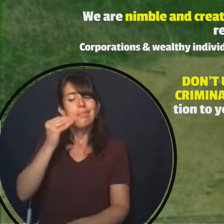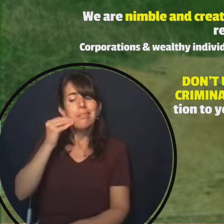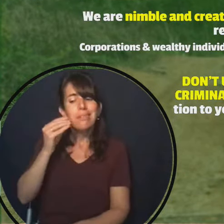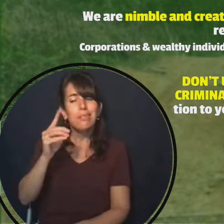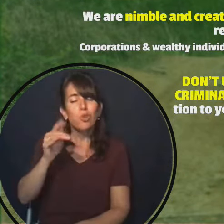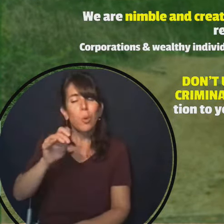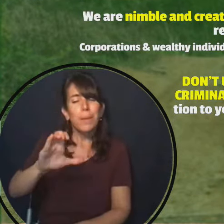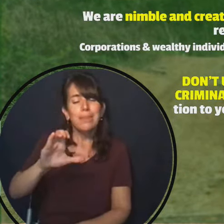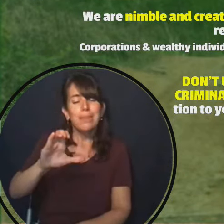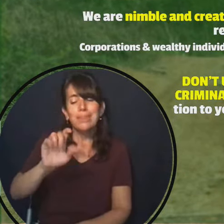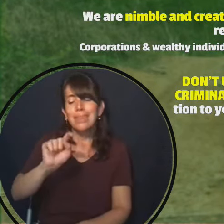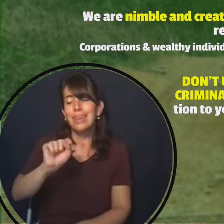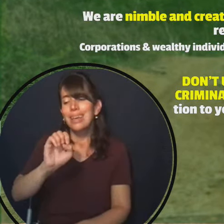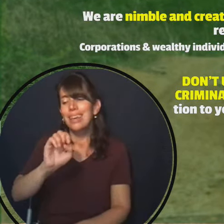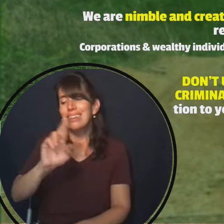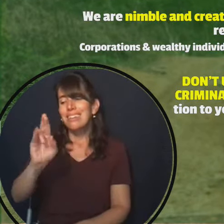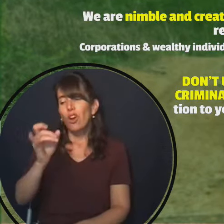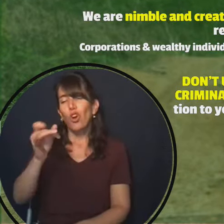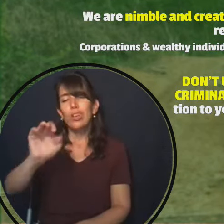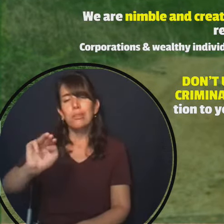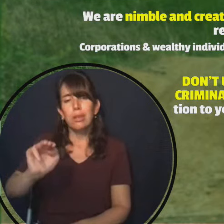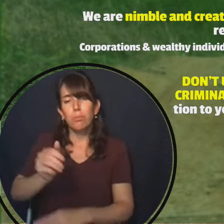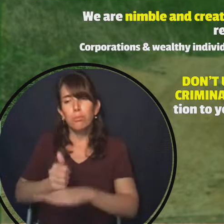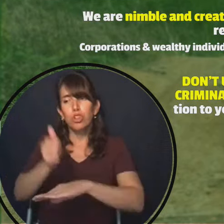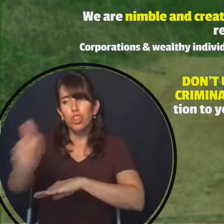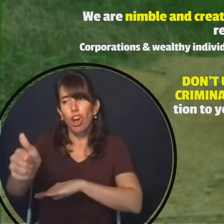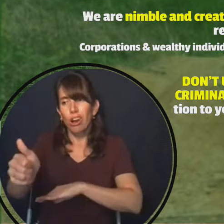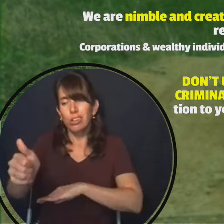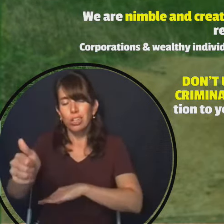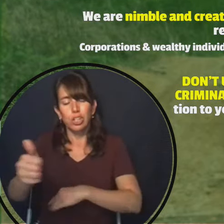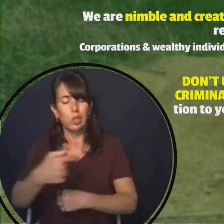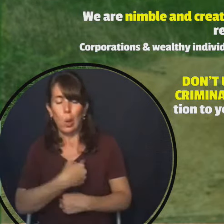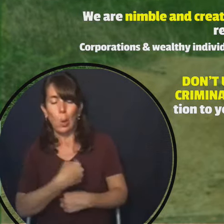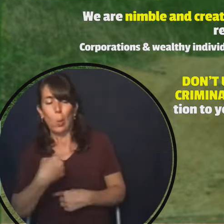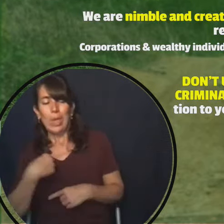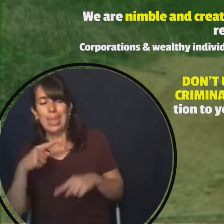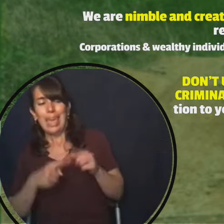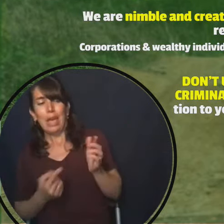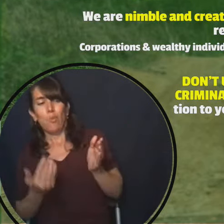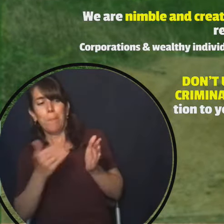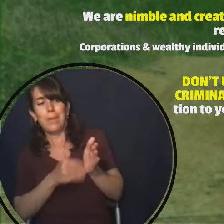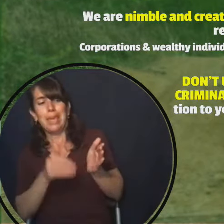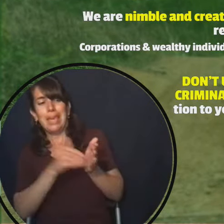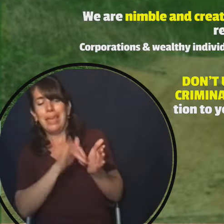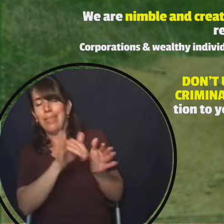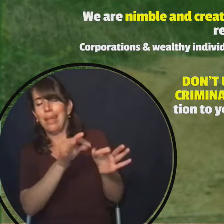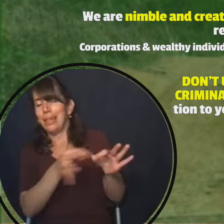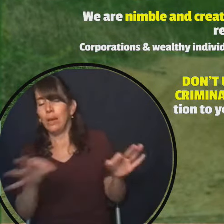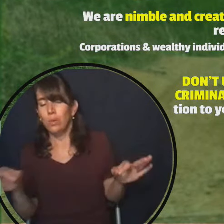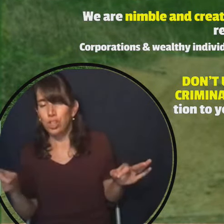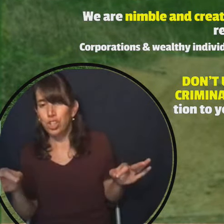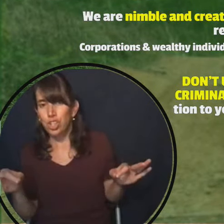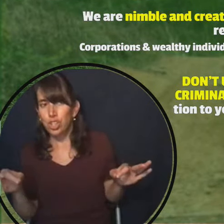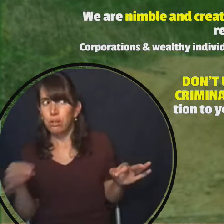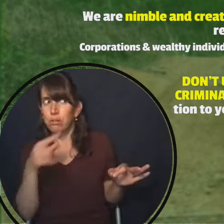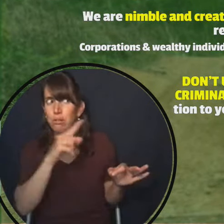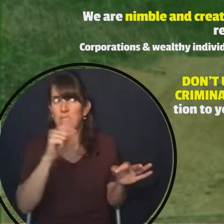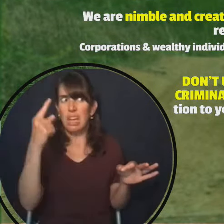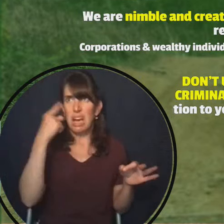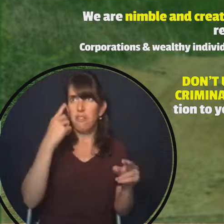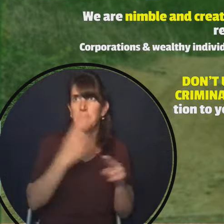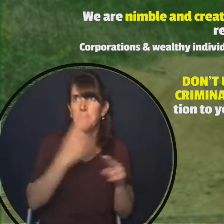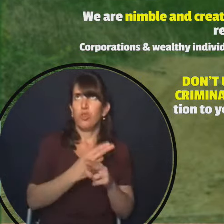not repeat that language and to not sort of perpetuate that. You know, it's scary, right? They're really intentionally using the scariest